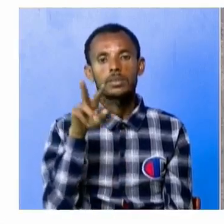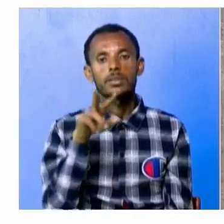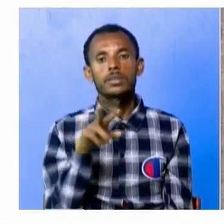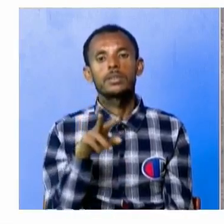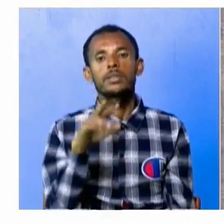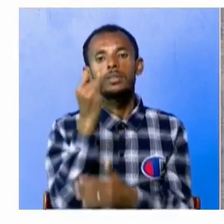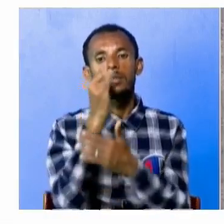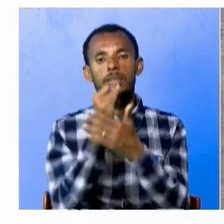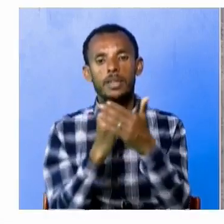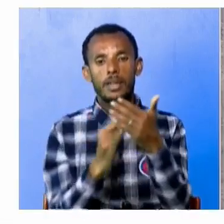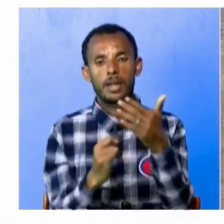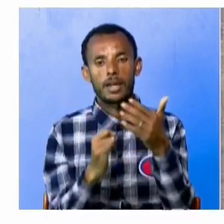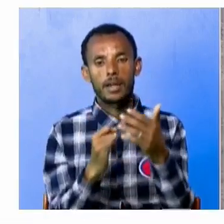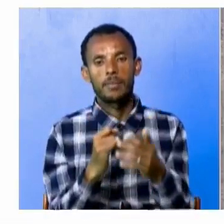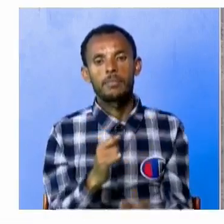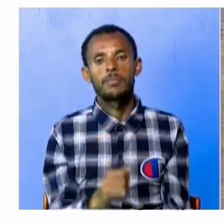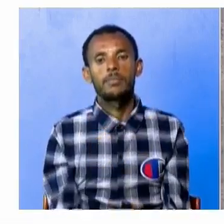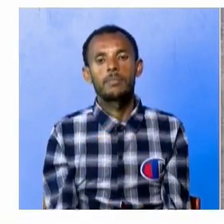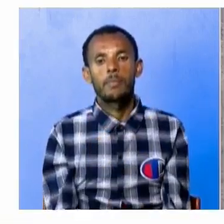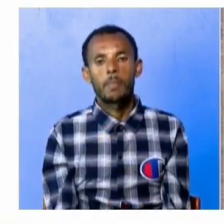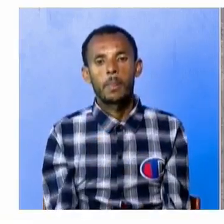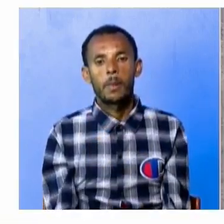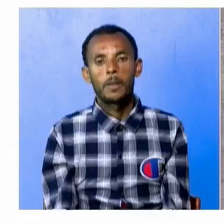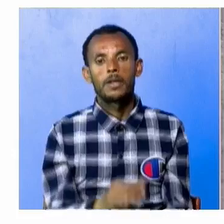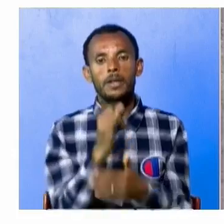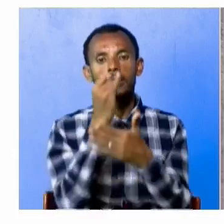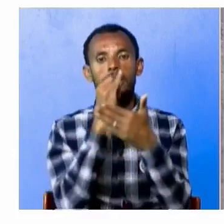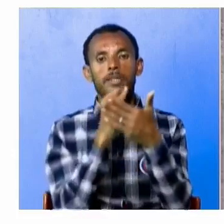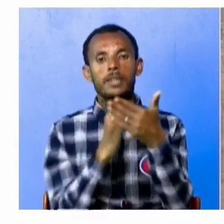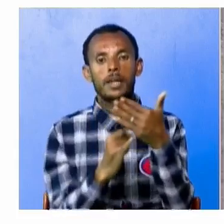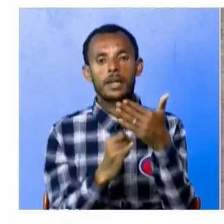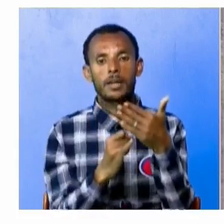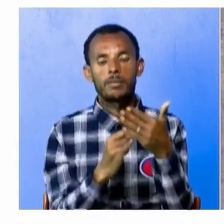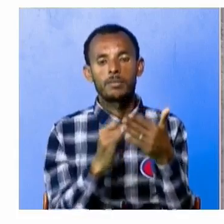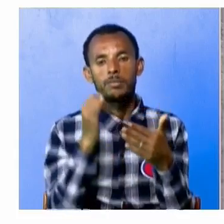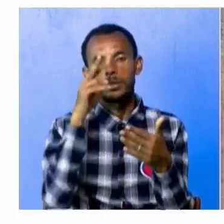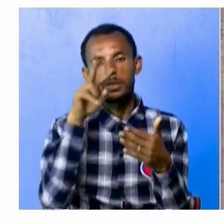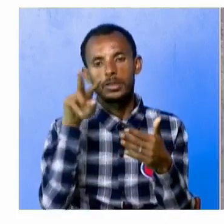the diagram shown. The diagram